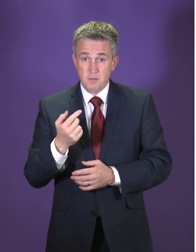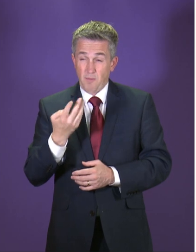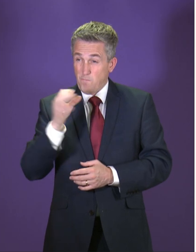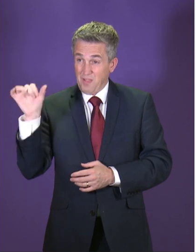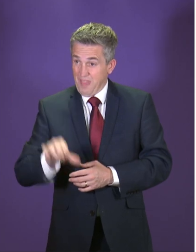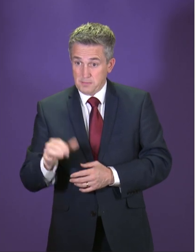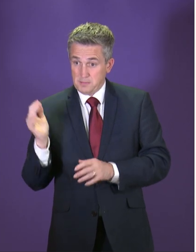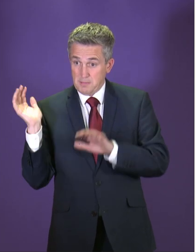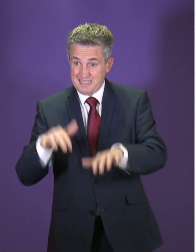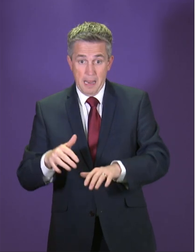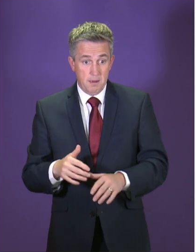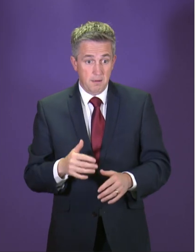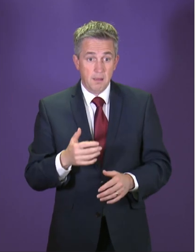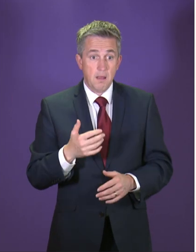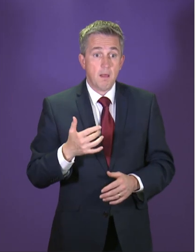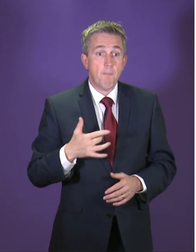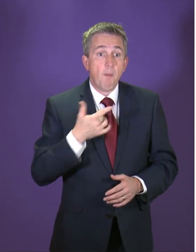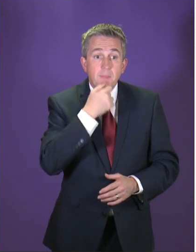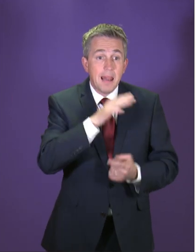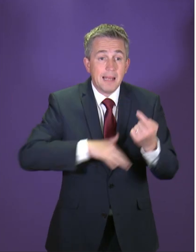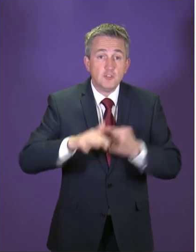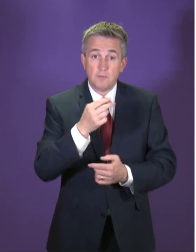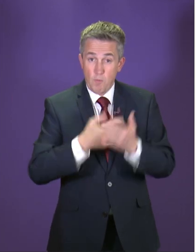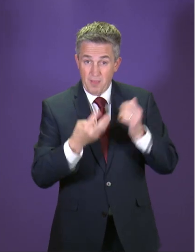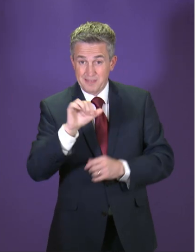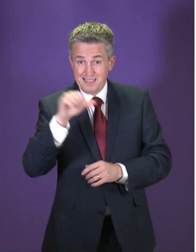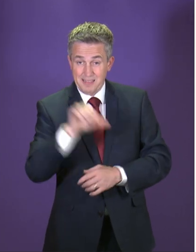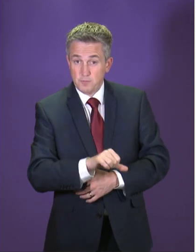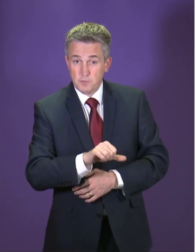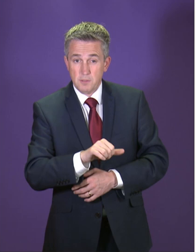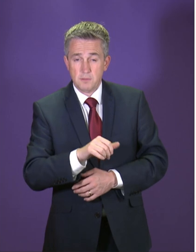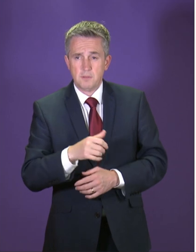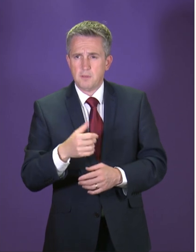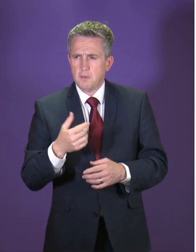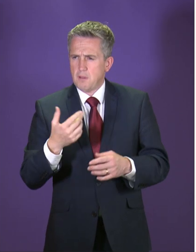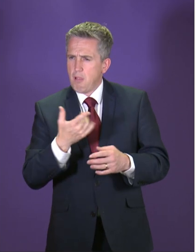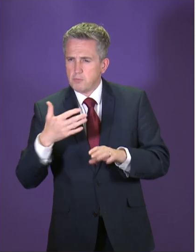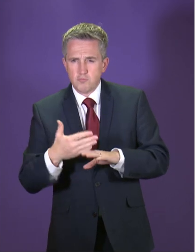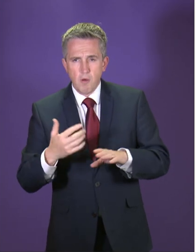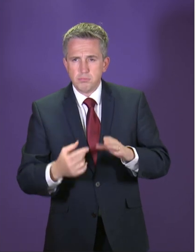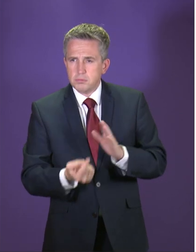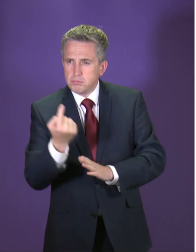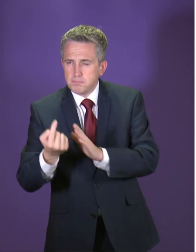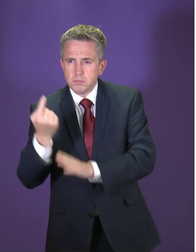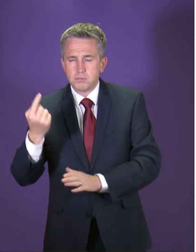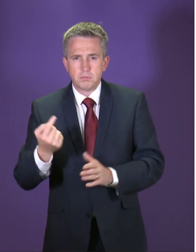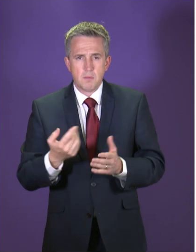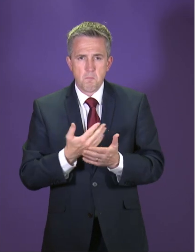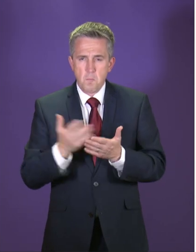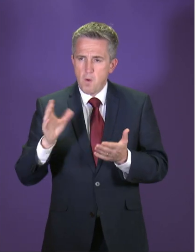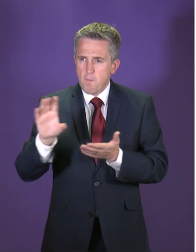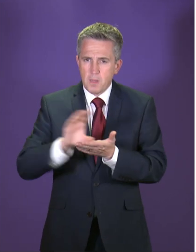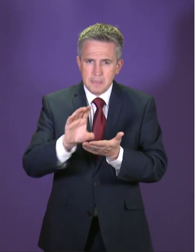You have the economic impact in terms of the generation of jobs and wealth and inclusion, and you have